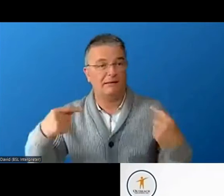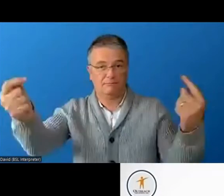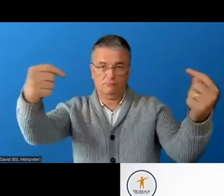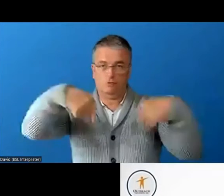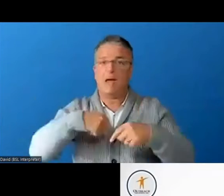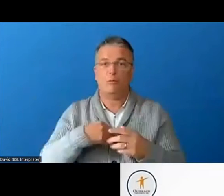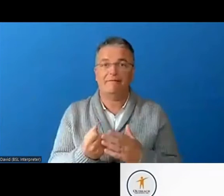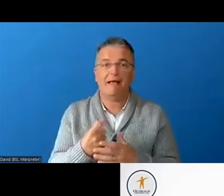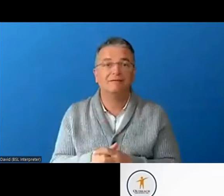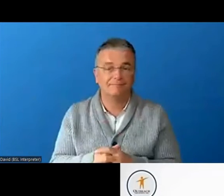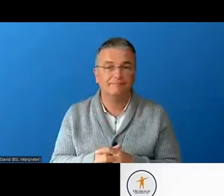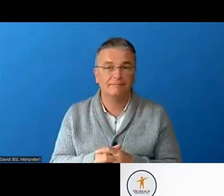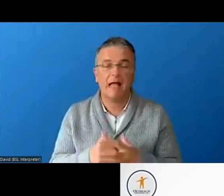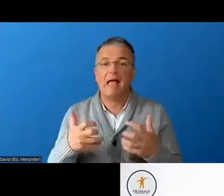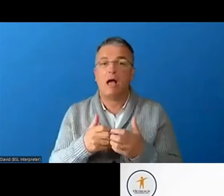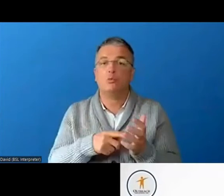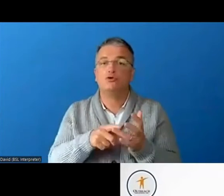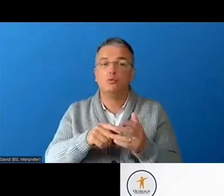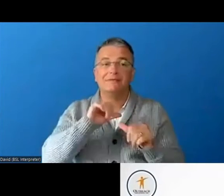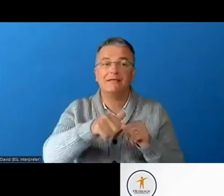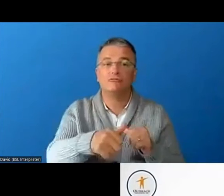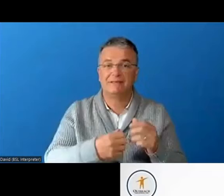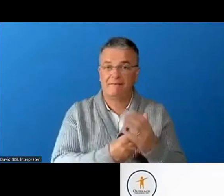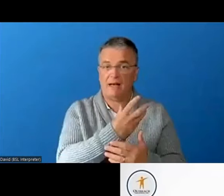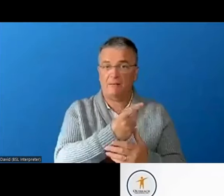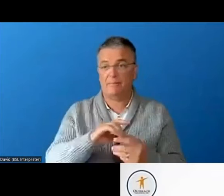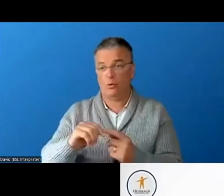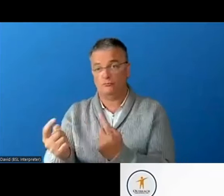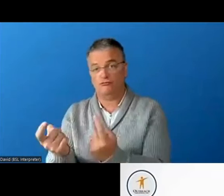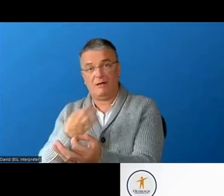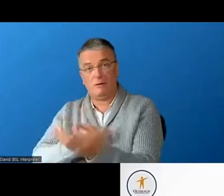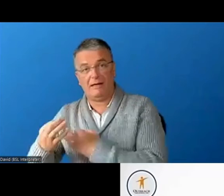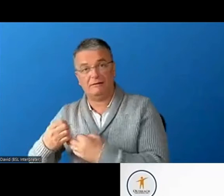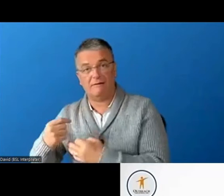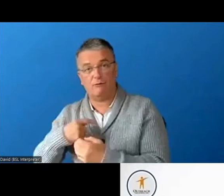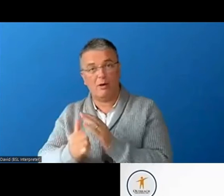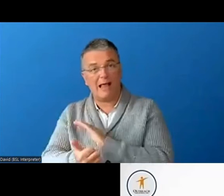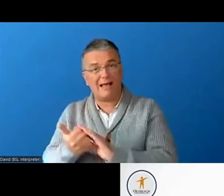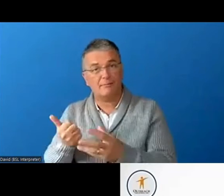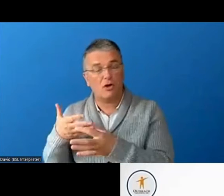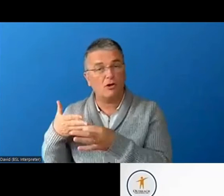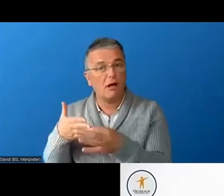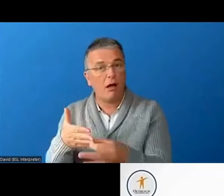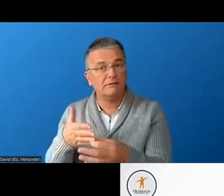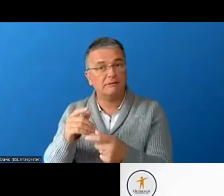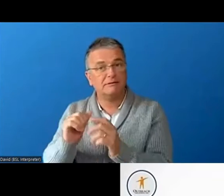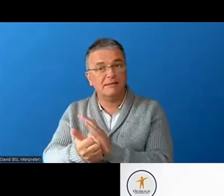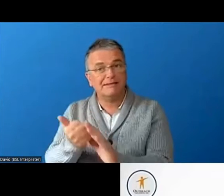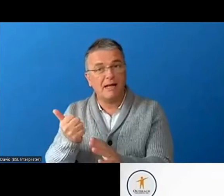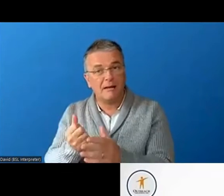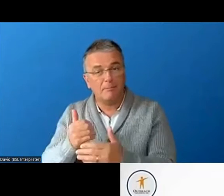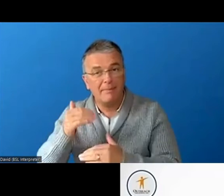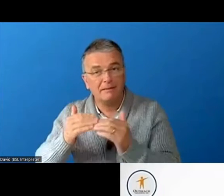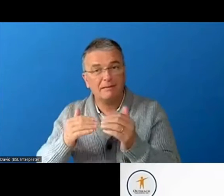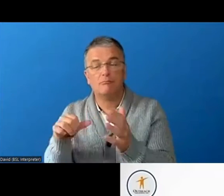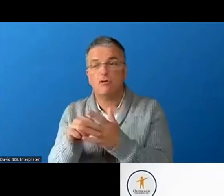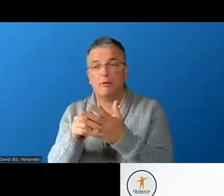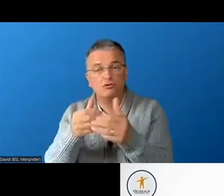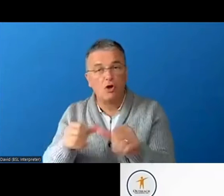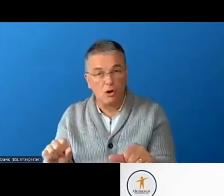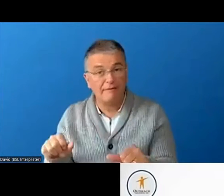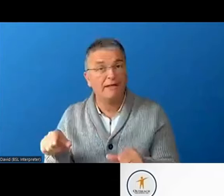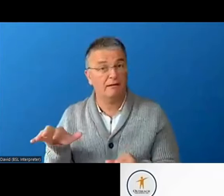how-to series was developed in response to a request for expert guidance in skill building and problem solving,